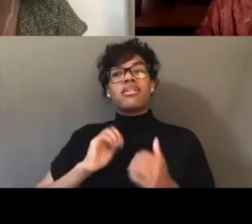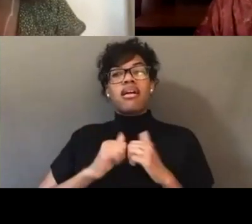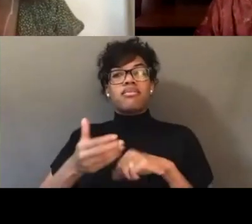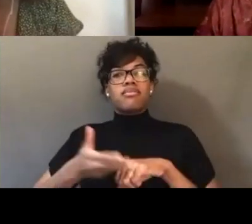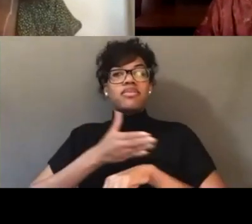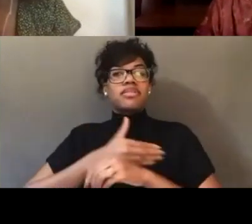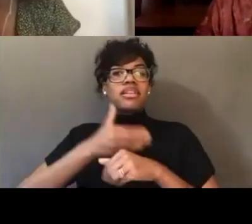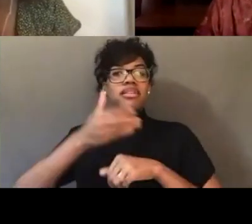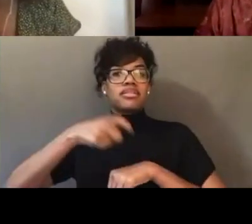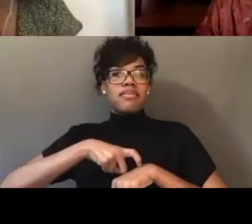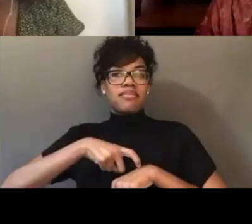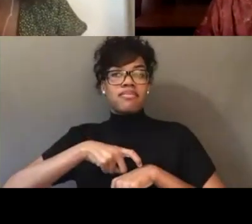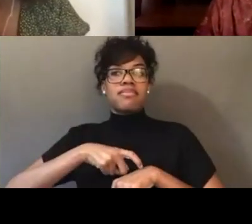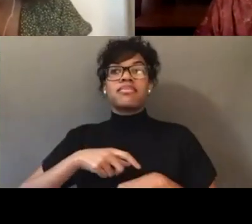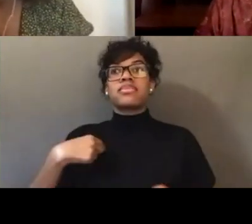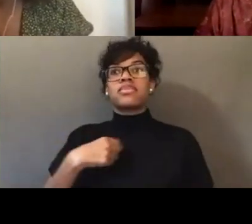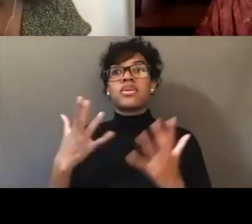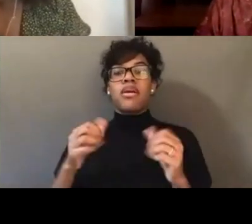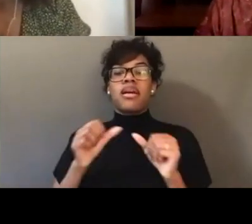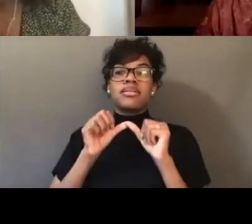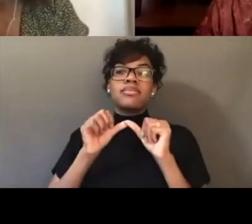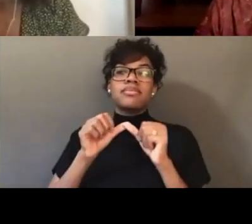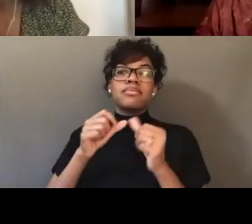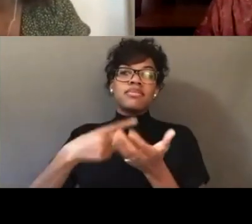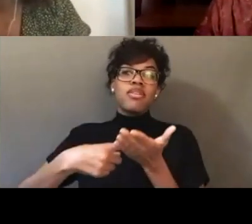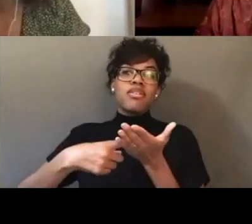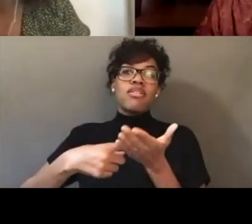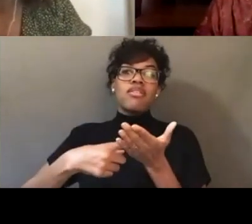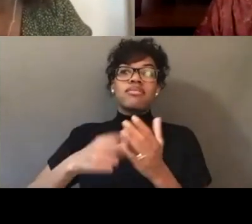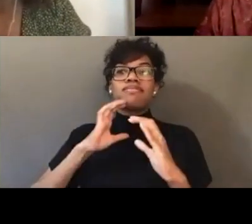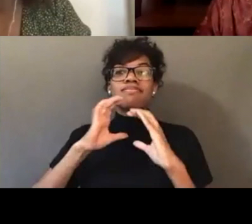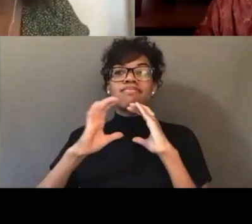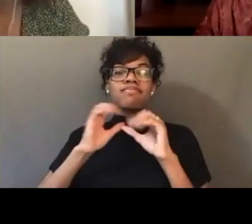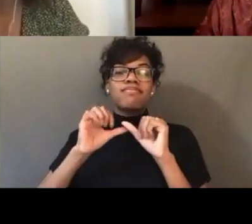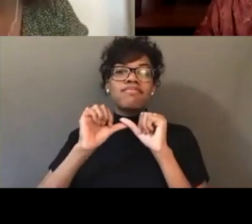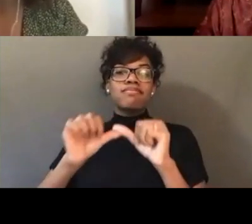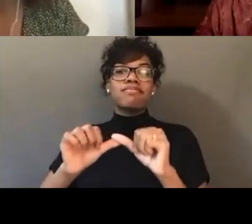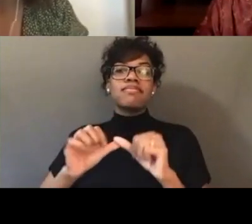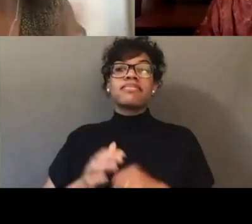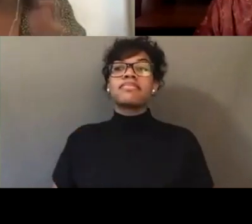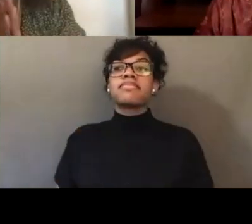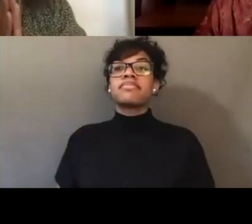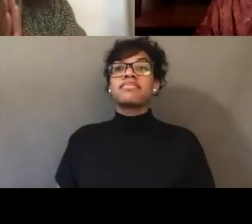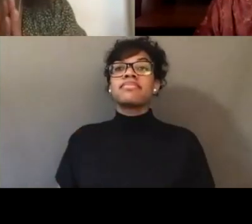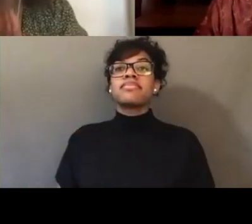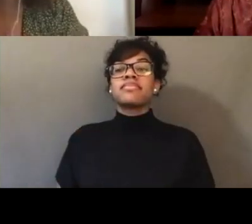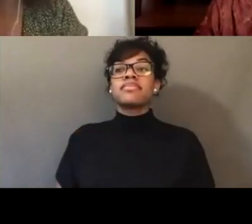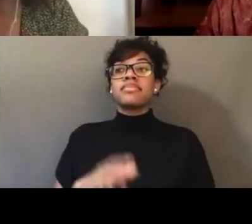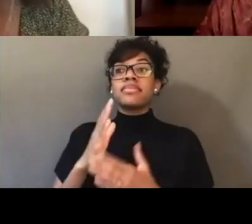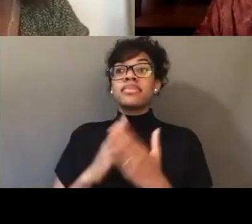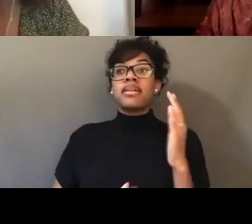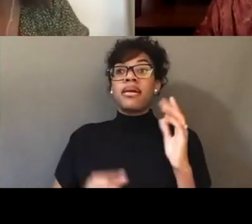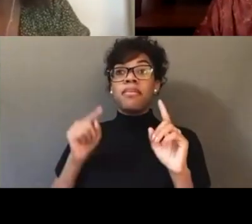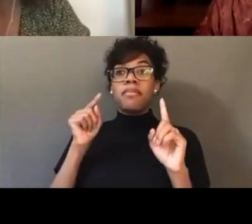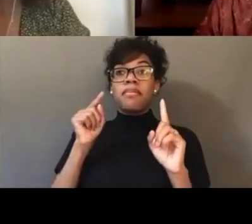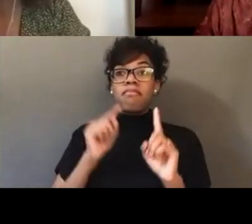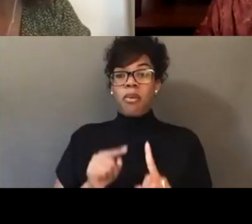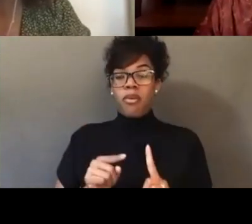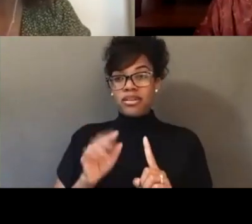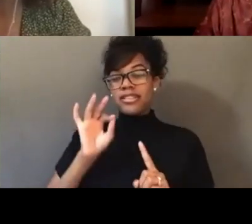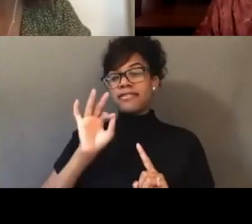have these conversations. And so just a few key takeaways that I am leaving with from